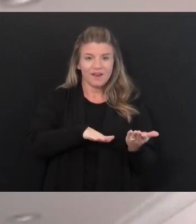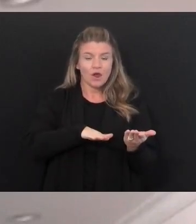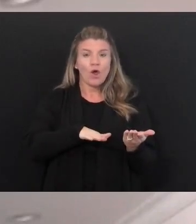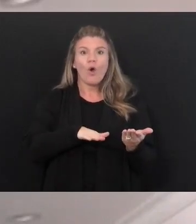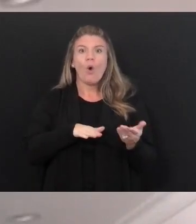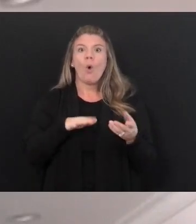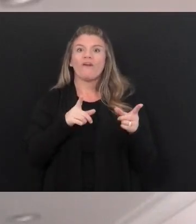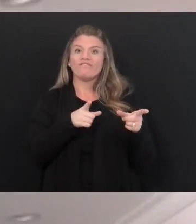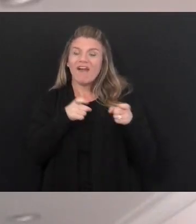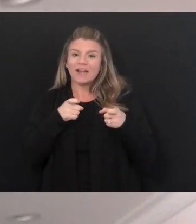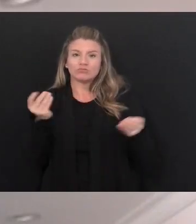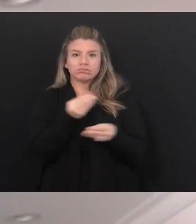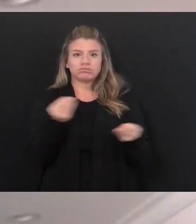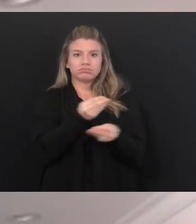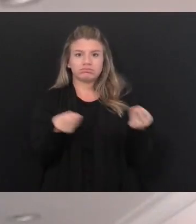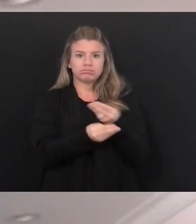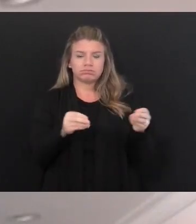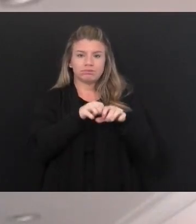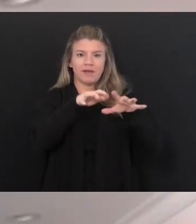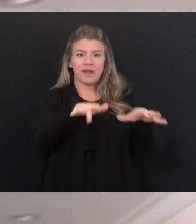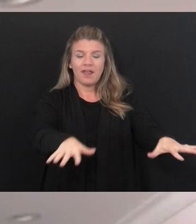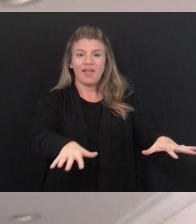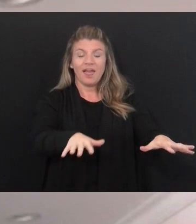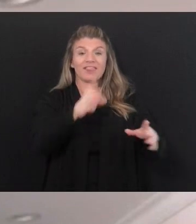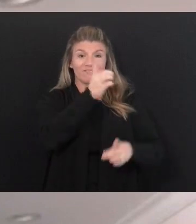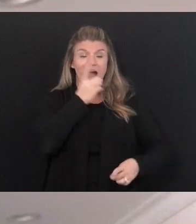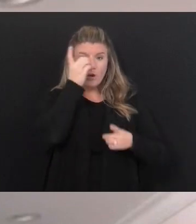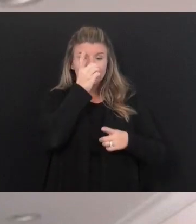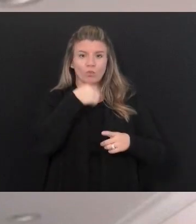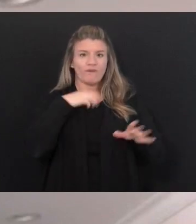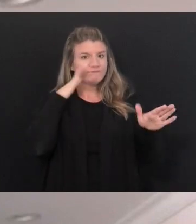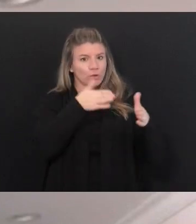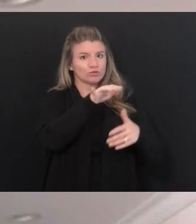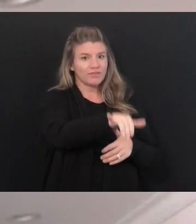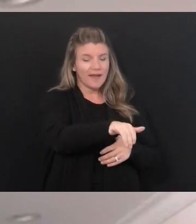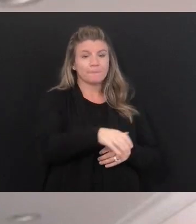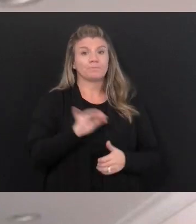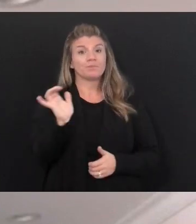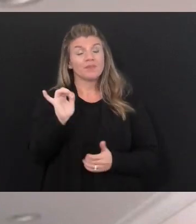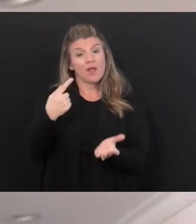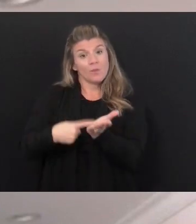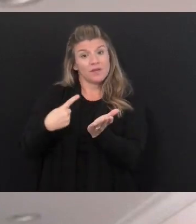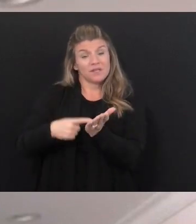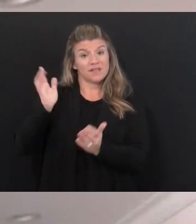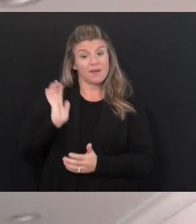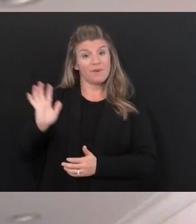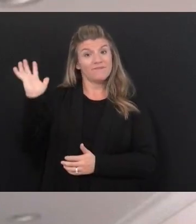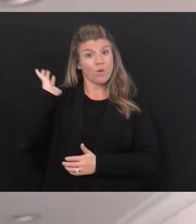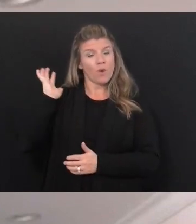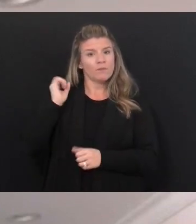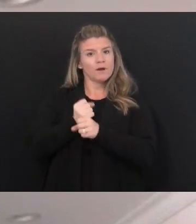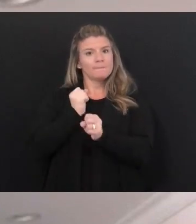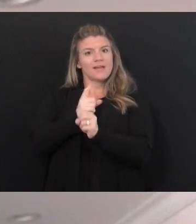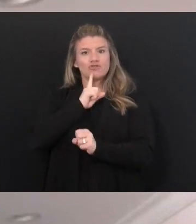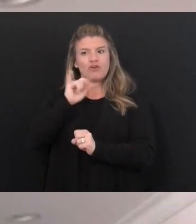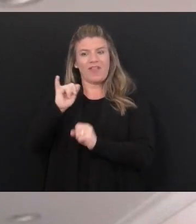spreading the COVID virus. And as we talked about before, just make sure we're level set, that the flattening of the curve